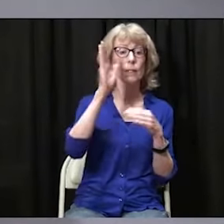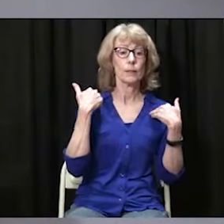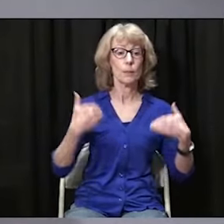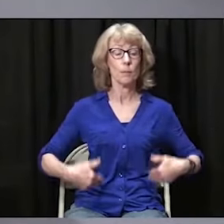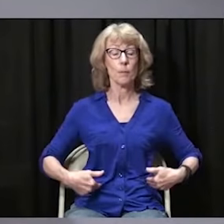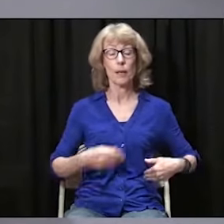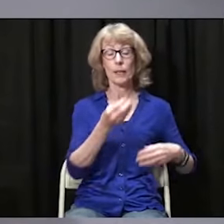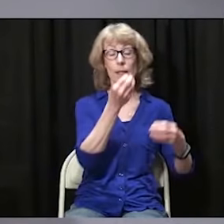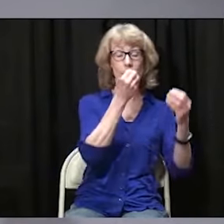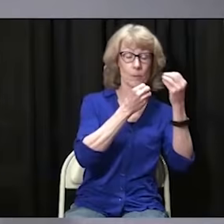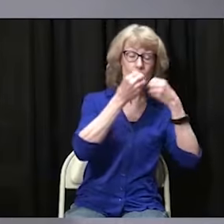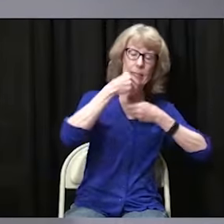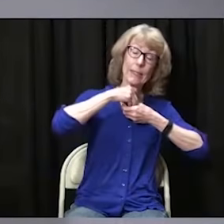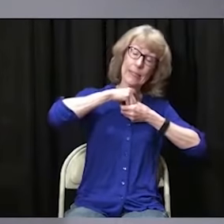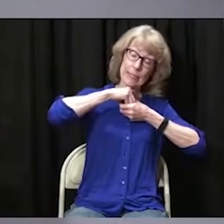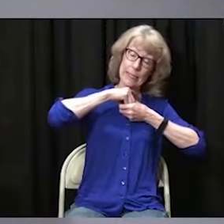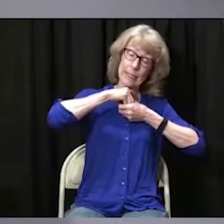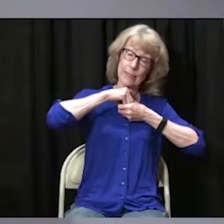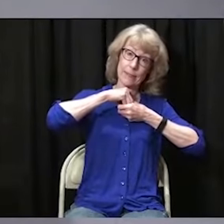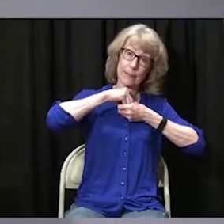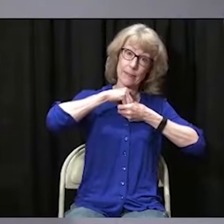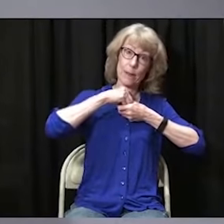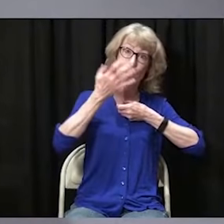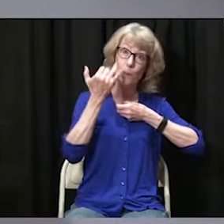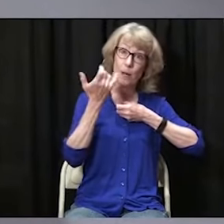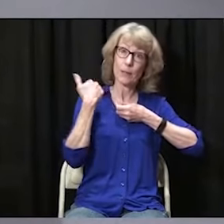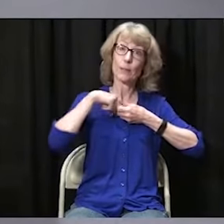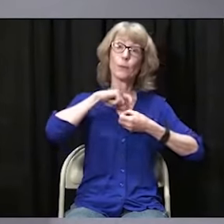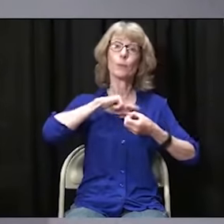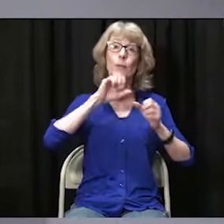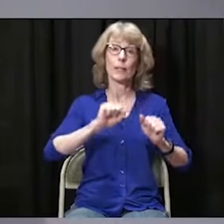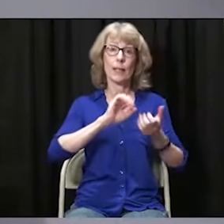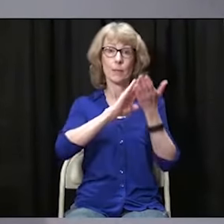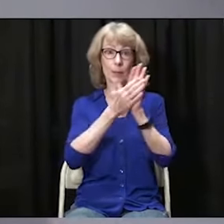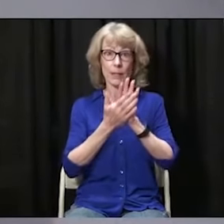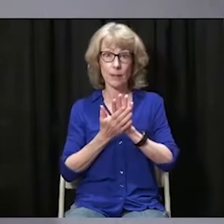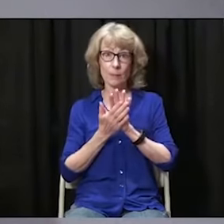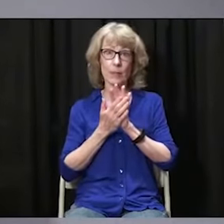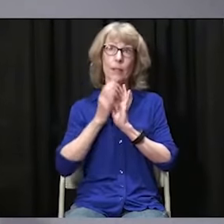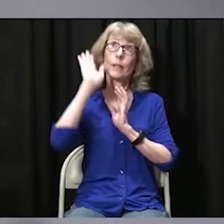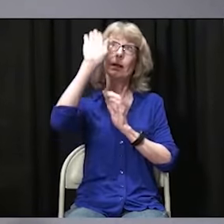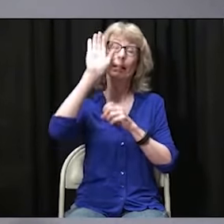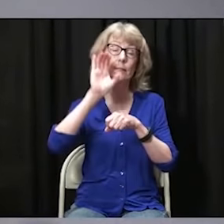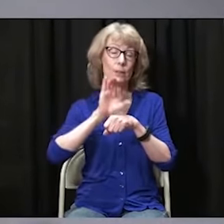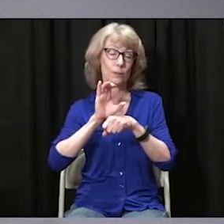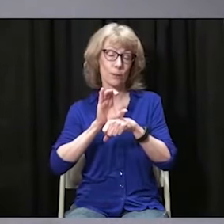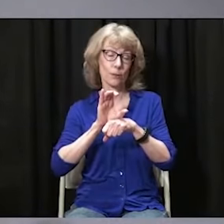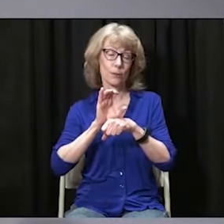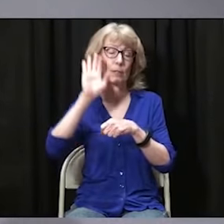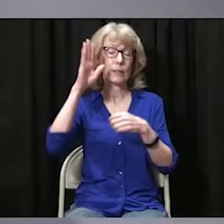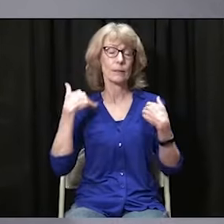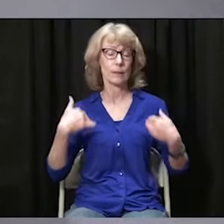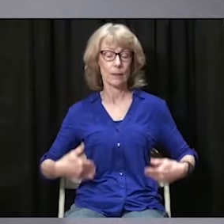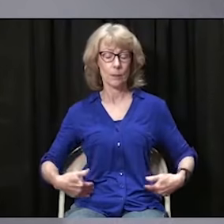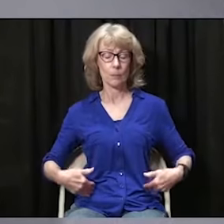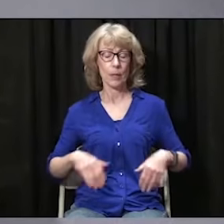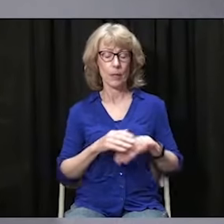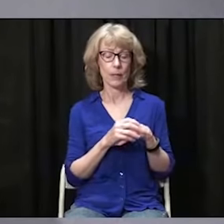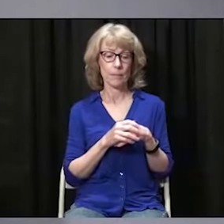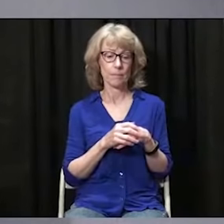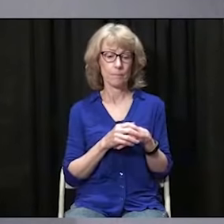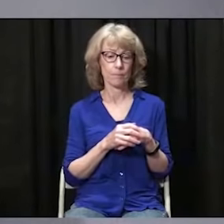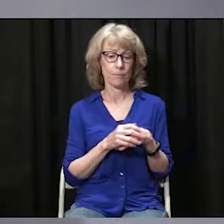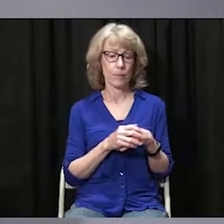become the body of Christ, his church. In other words, as we take these emblems, the fruit of the vine and the bread, we